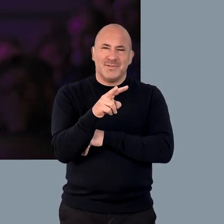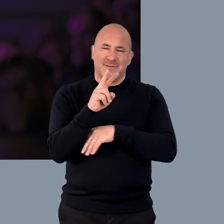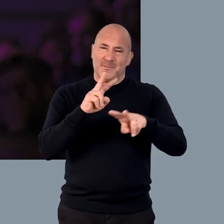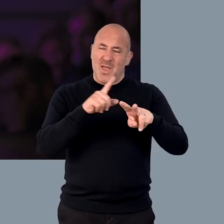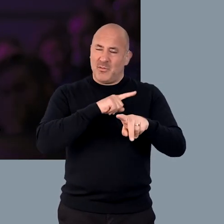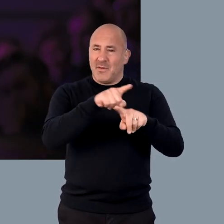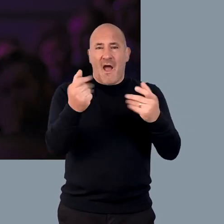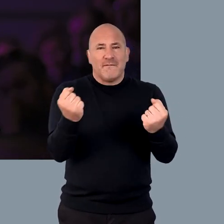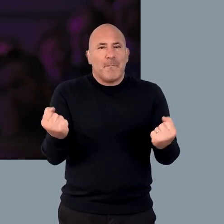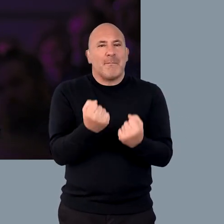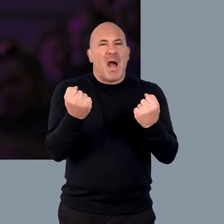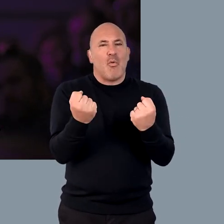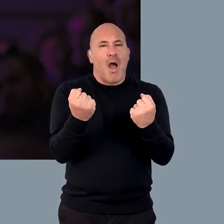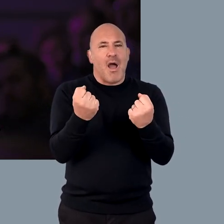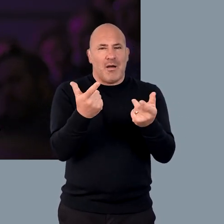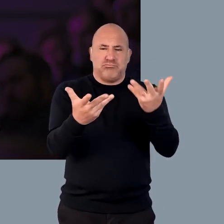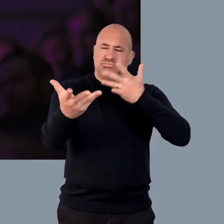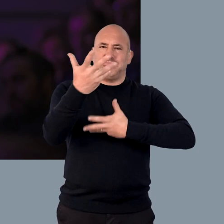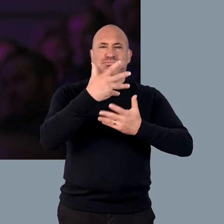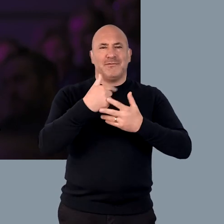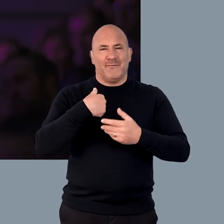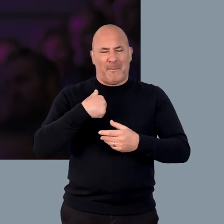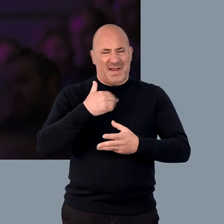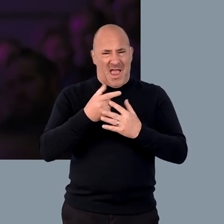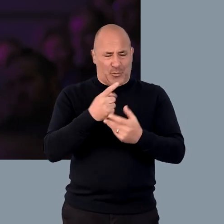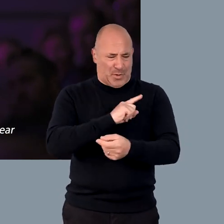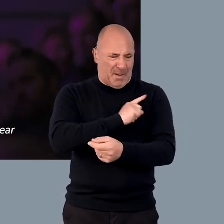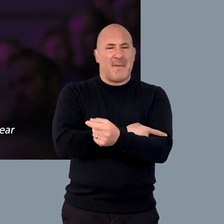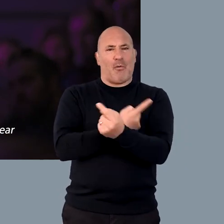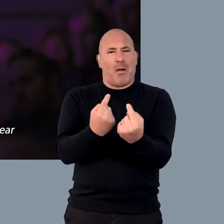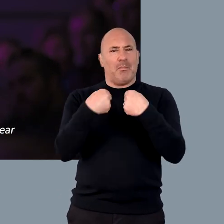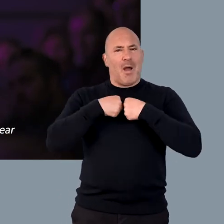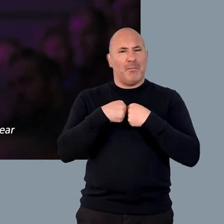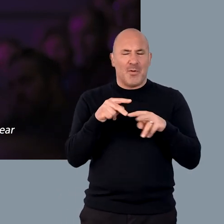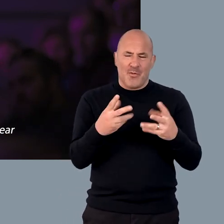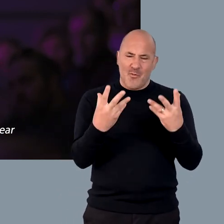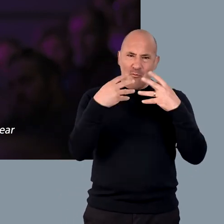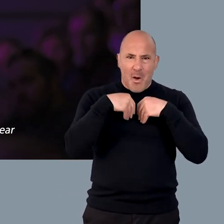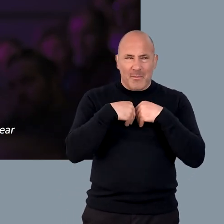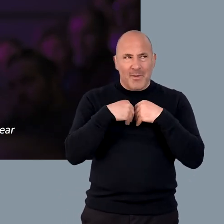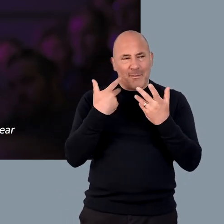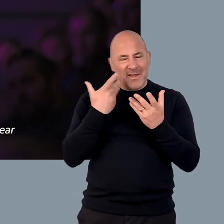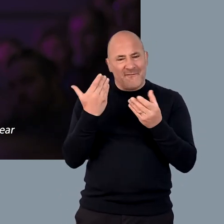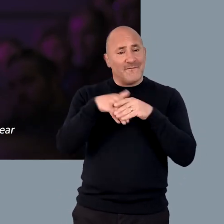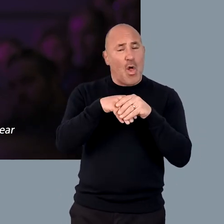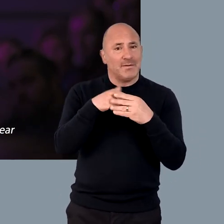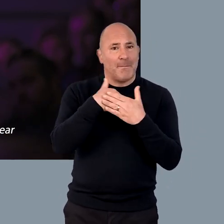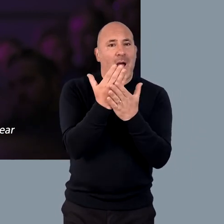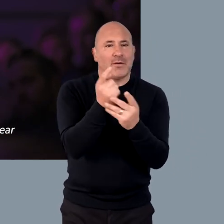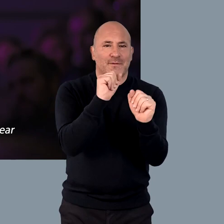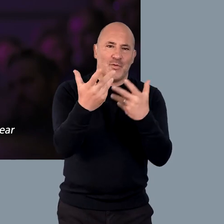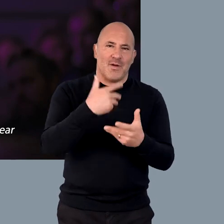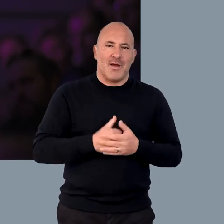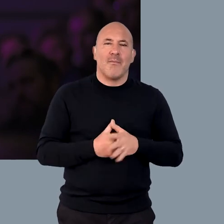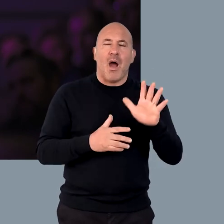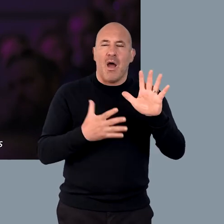being presented Kind of on the stage because it gives you power and that is very um empowering for me to hear and to